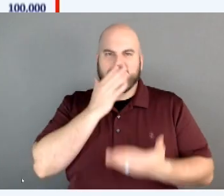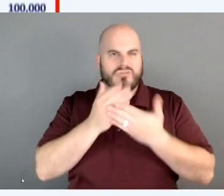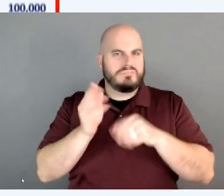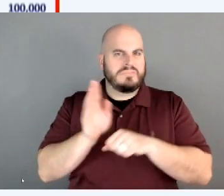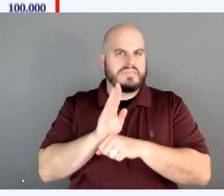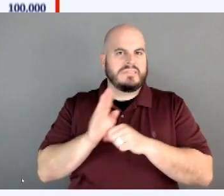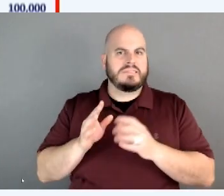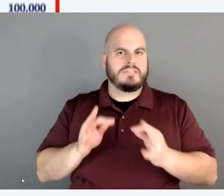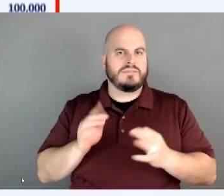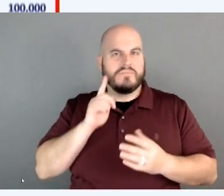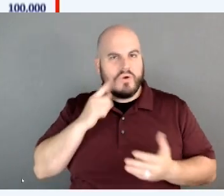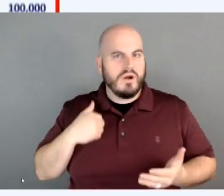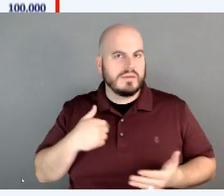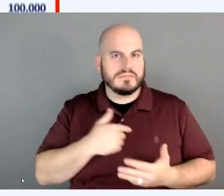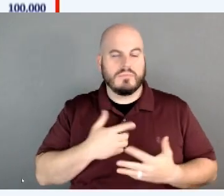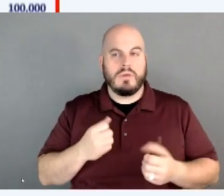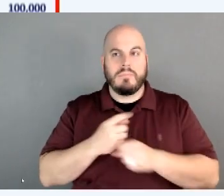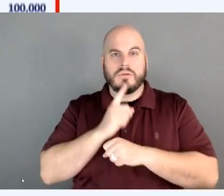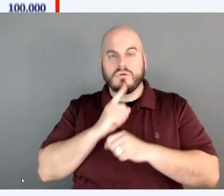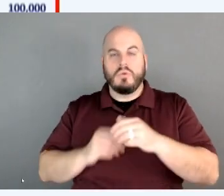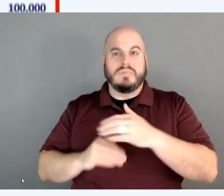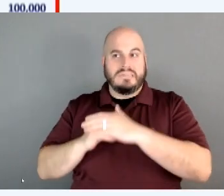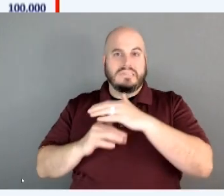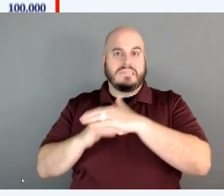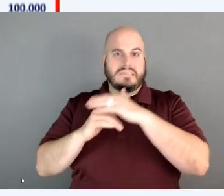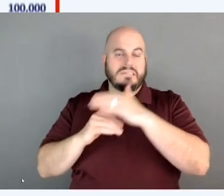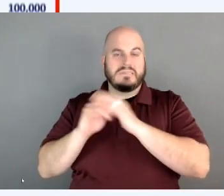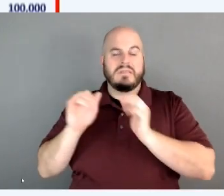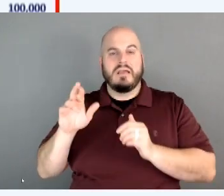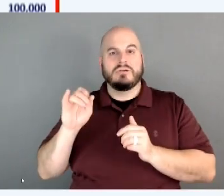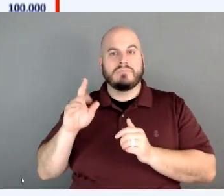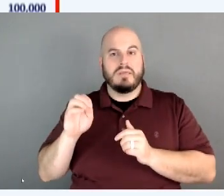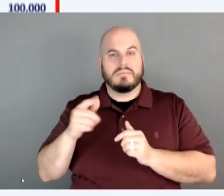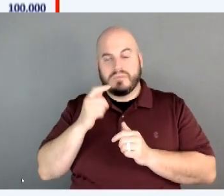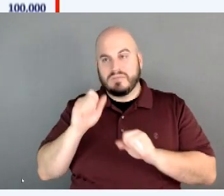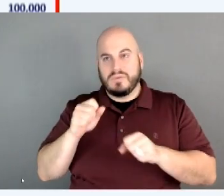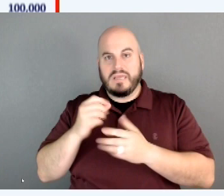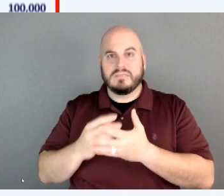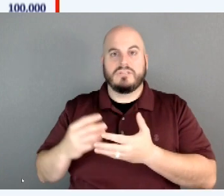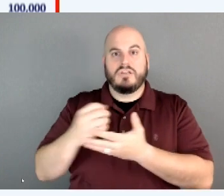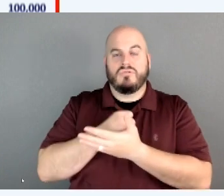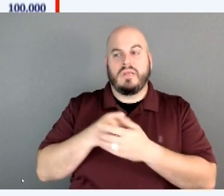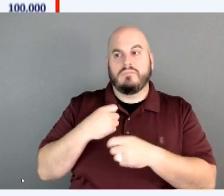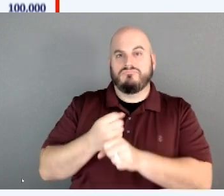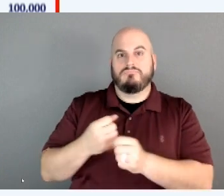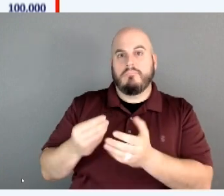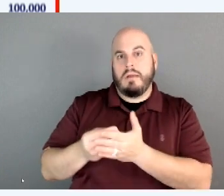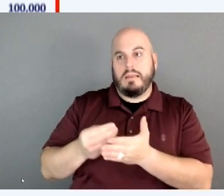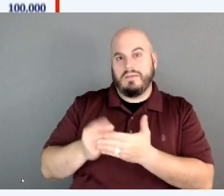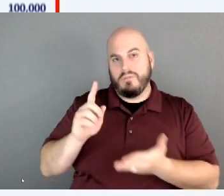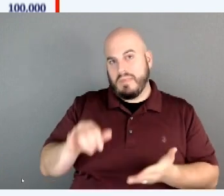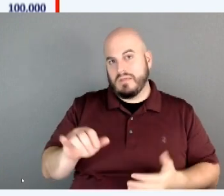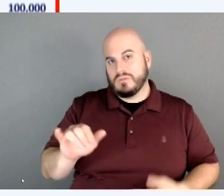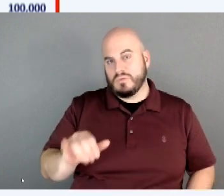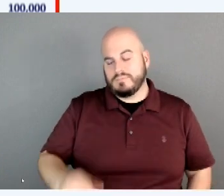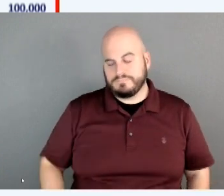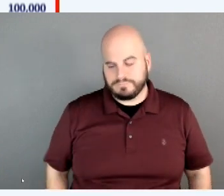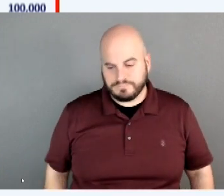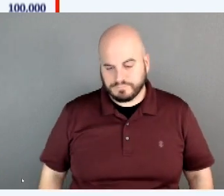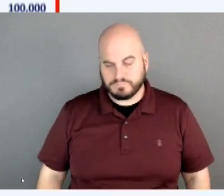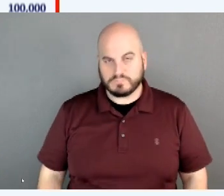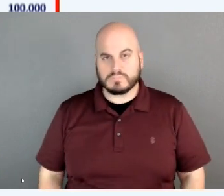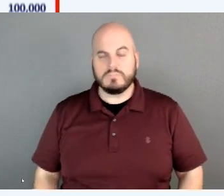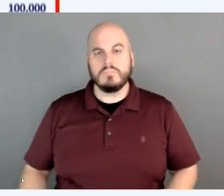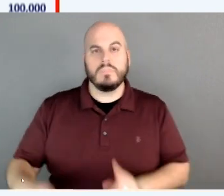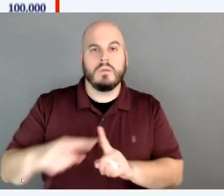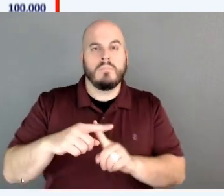sure we're really maximizing the airspace because there's some revenue that can be generated there, obviously, and the operating expense is less